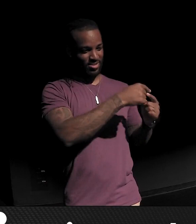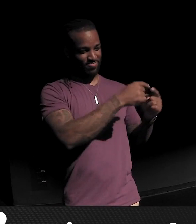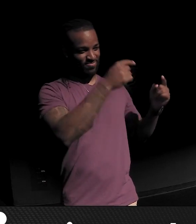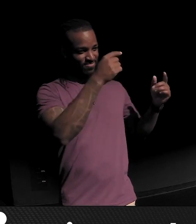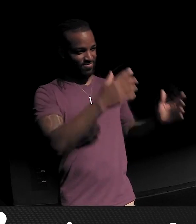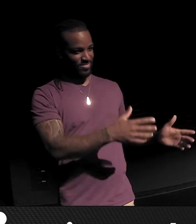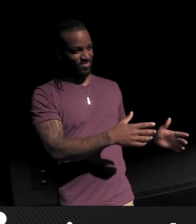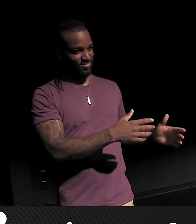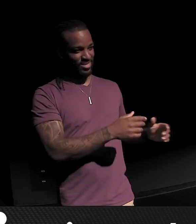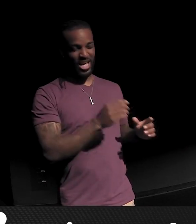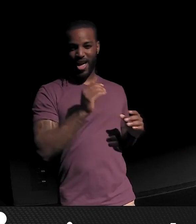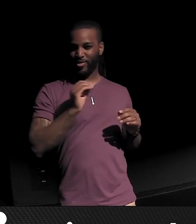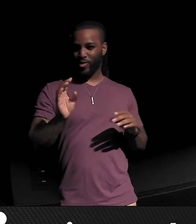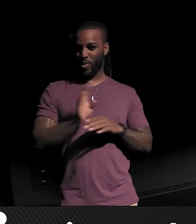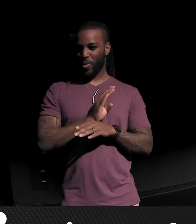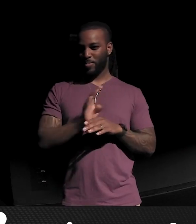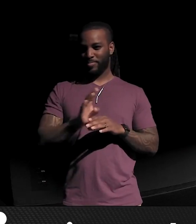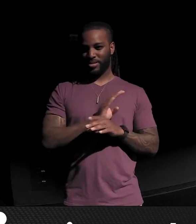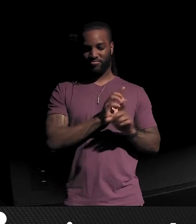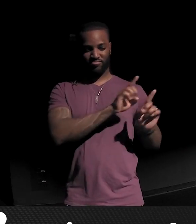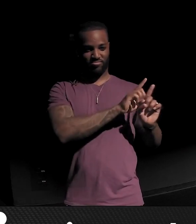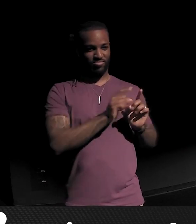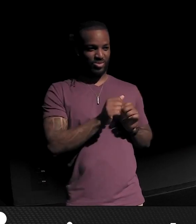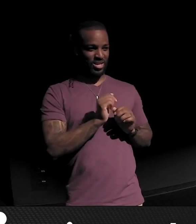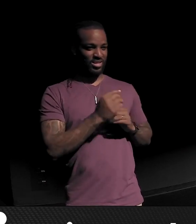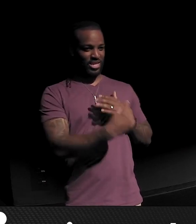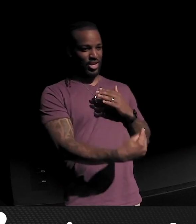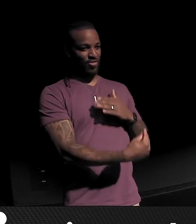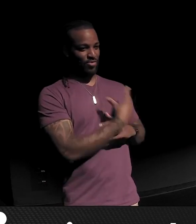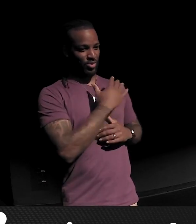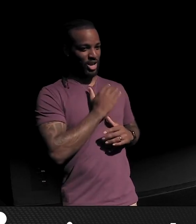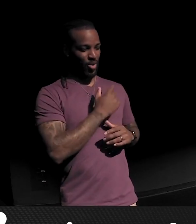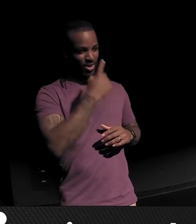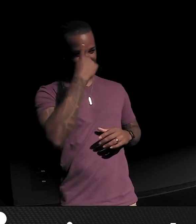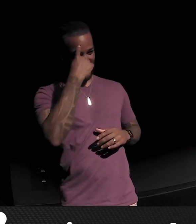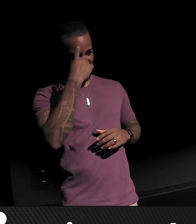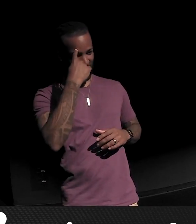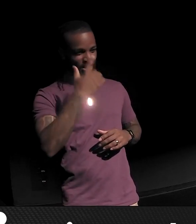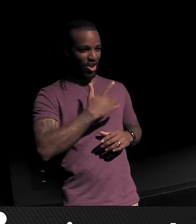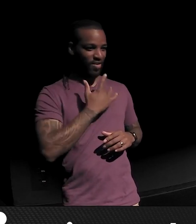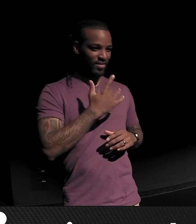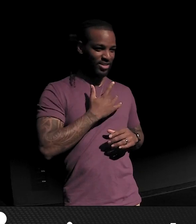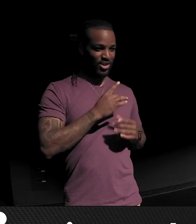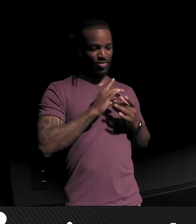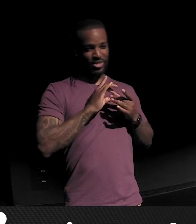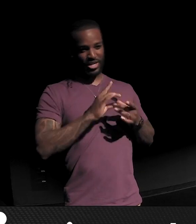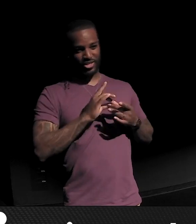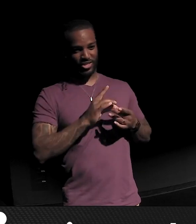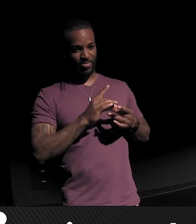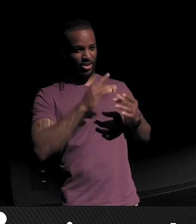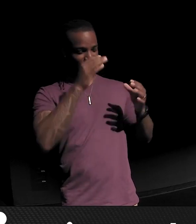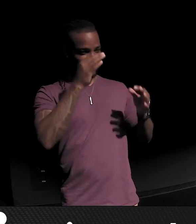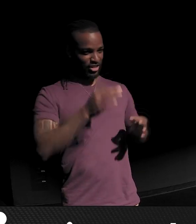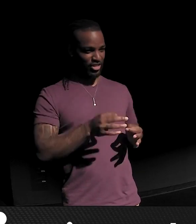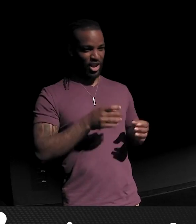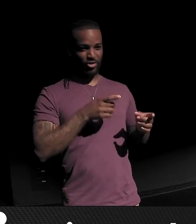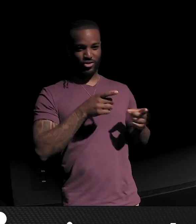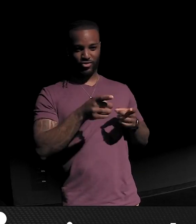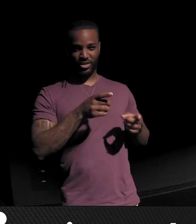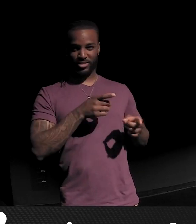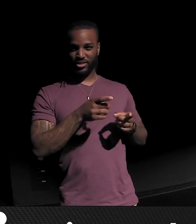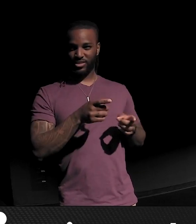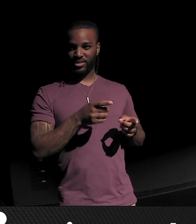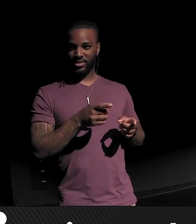no business sitting at our table influence our thinking, our feelings, our relationships, our decisions, our direction?